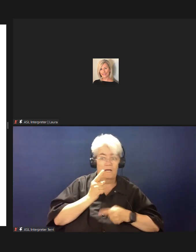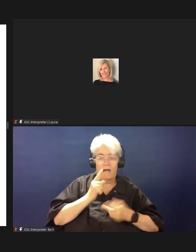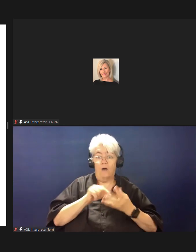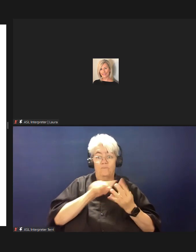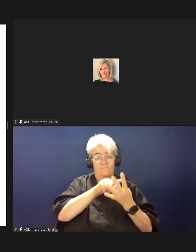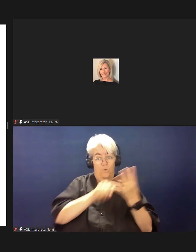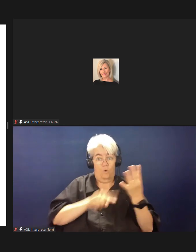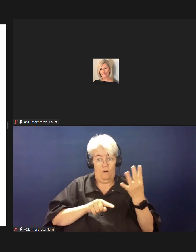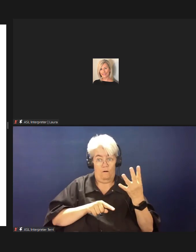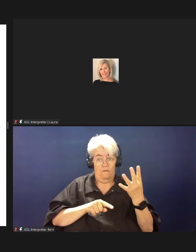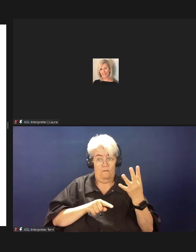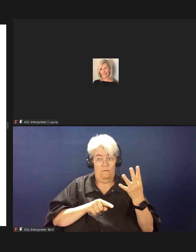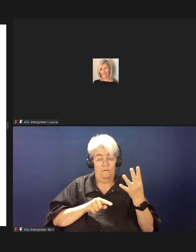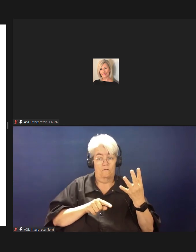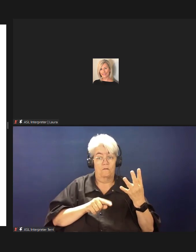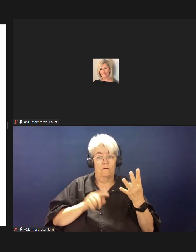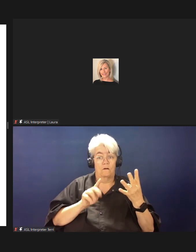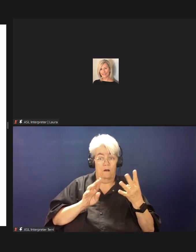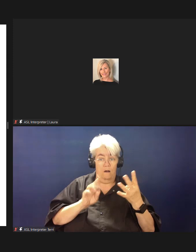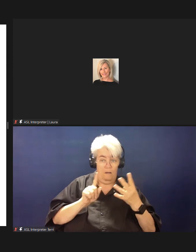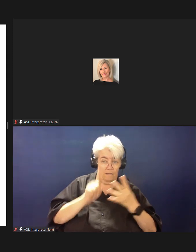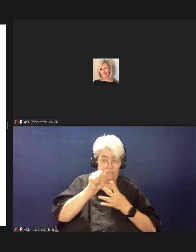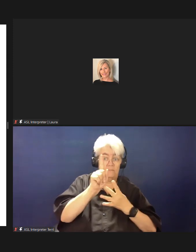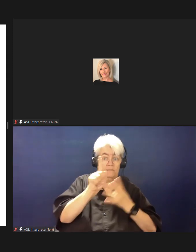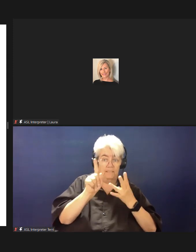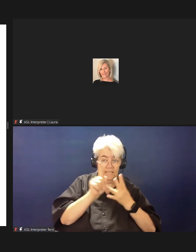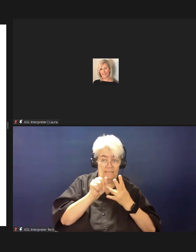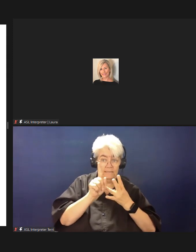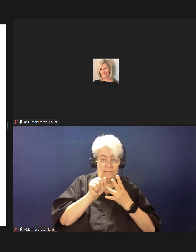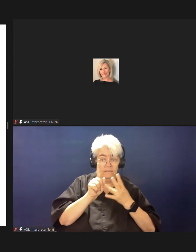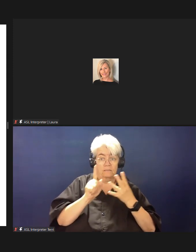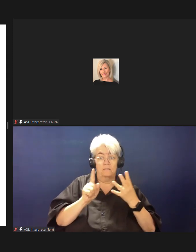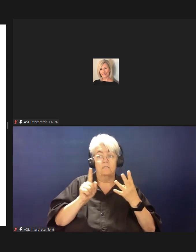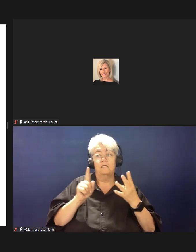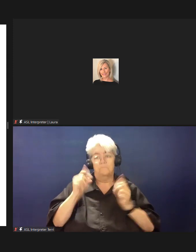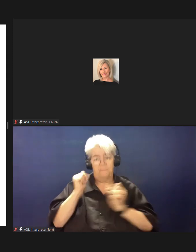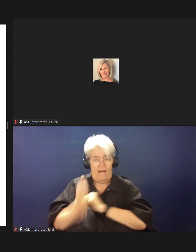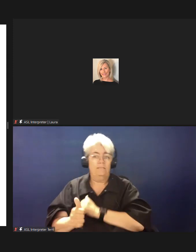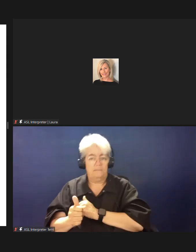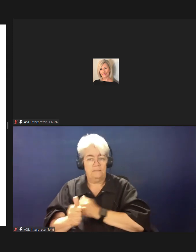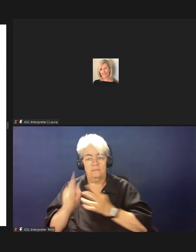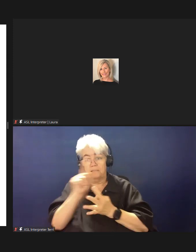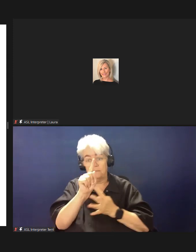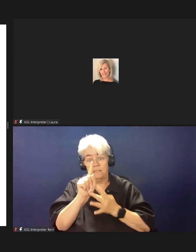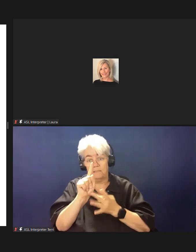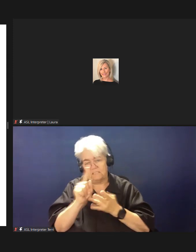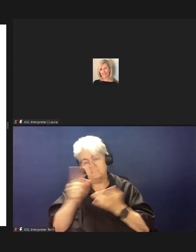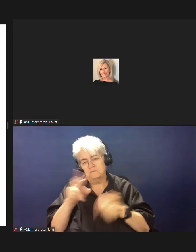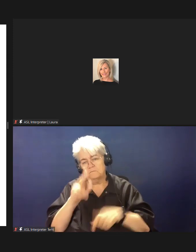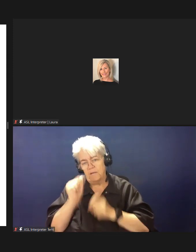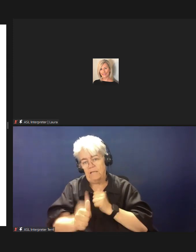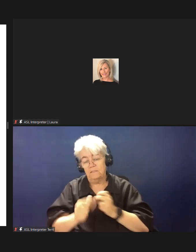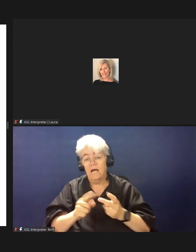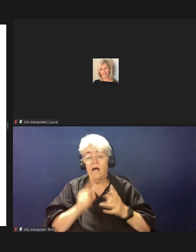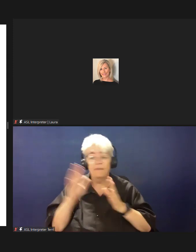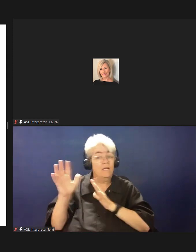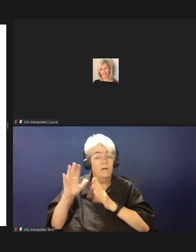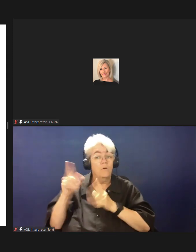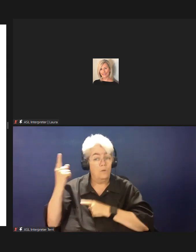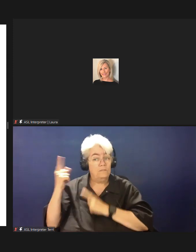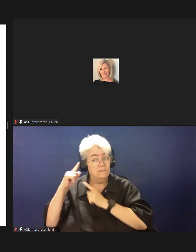level in order to have an overall pass. Now, once that's recorded, then you screen the left ear.